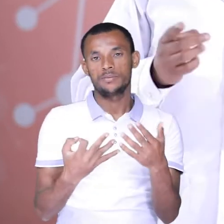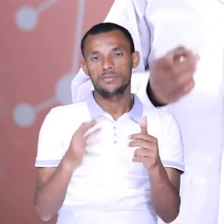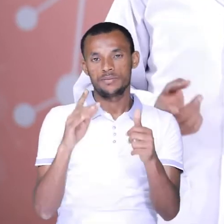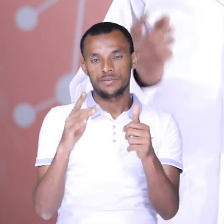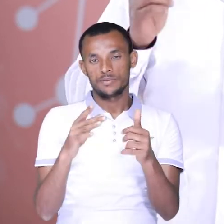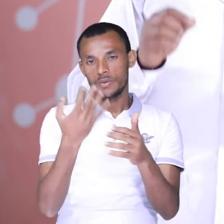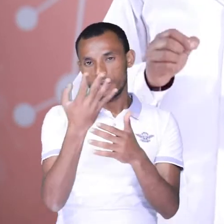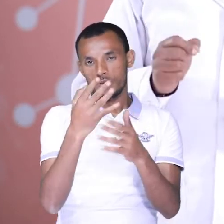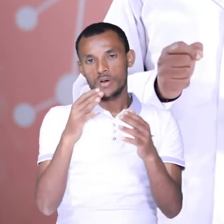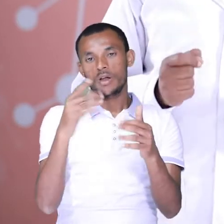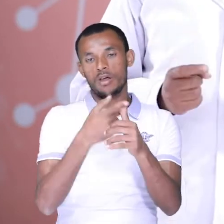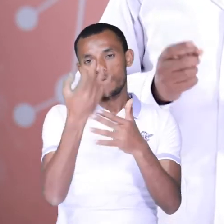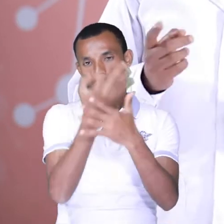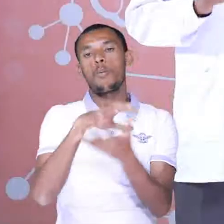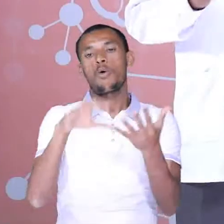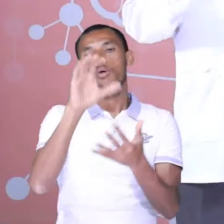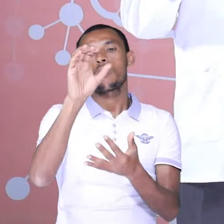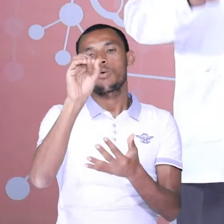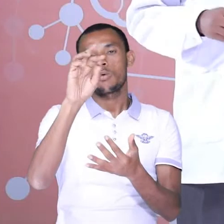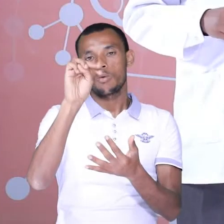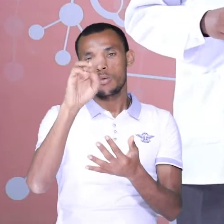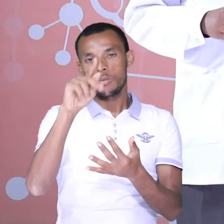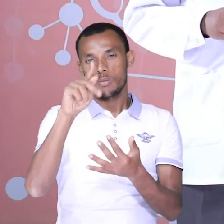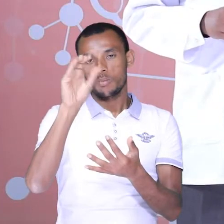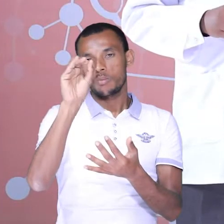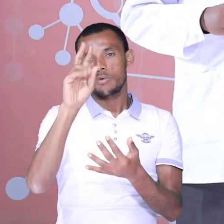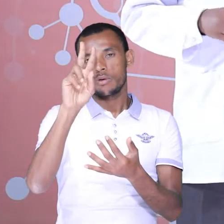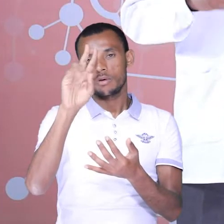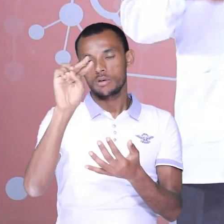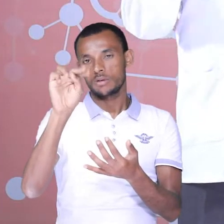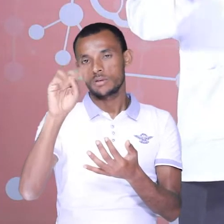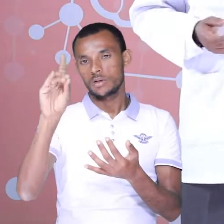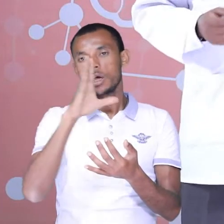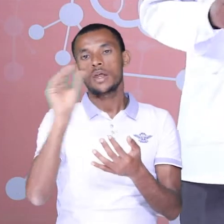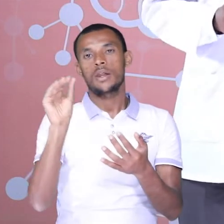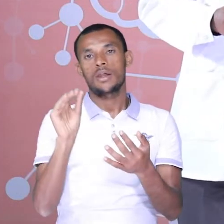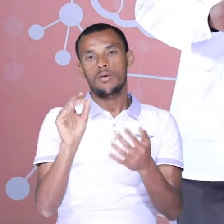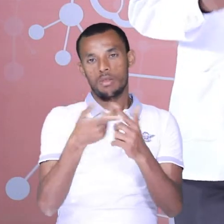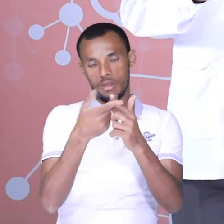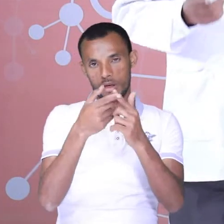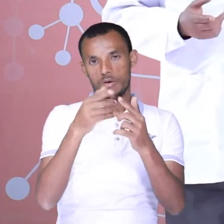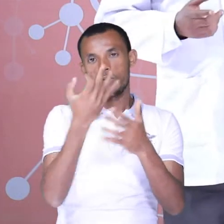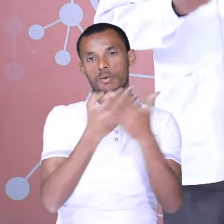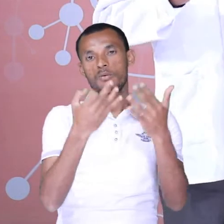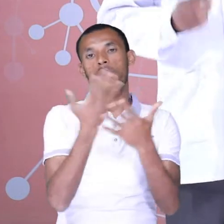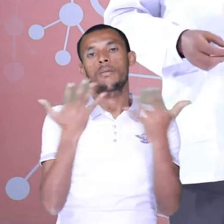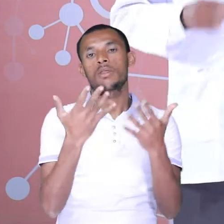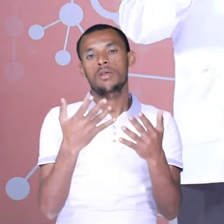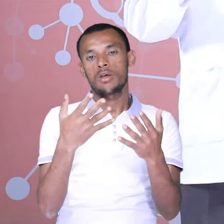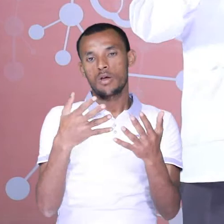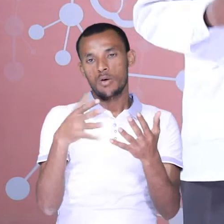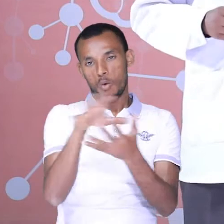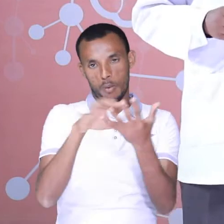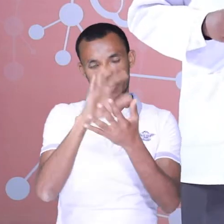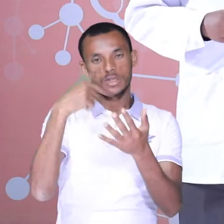are formulas of compounds and formulas of element. When we say formulas of element, it is composed